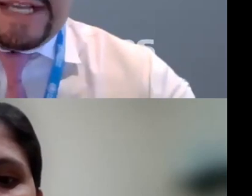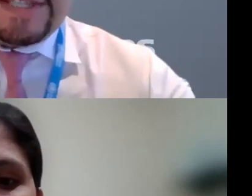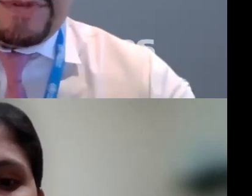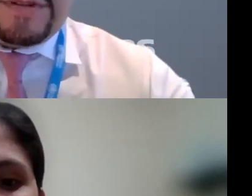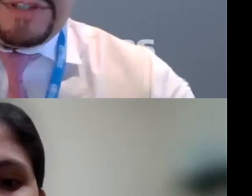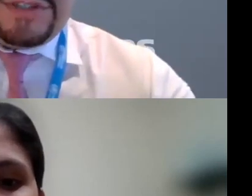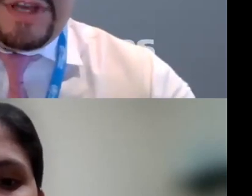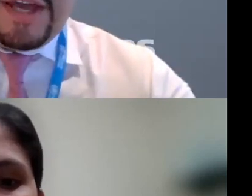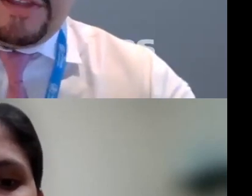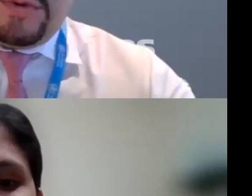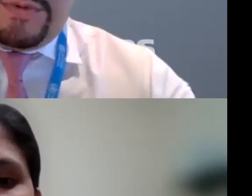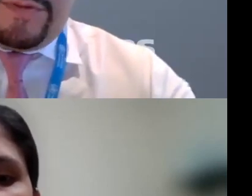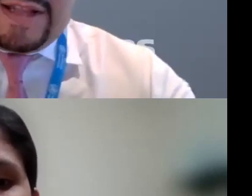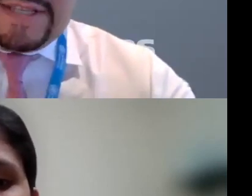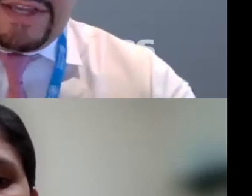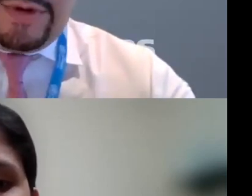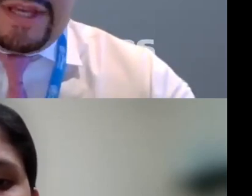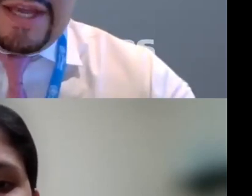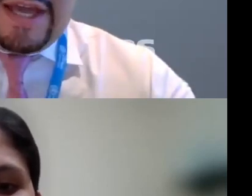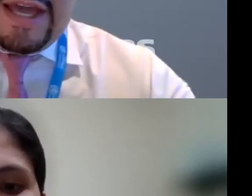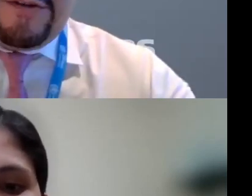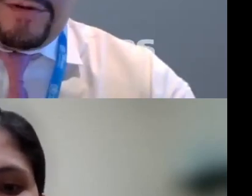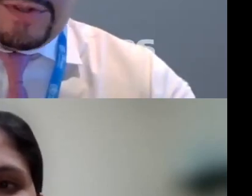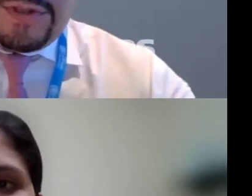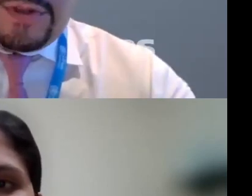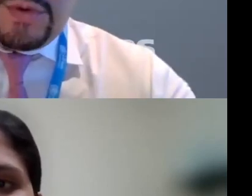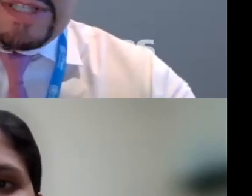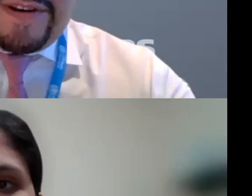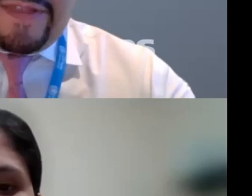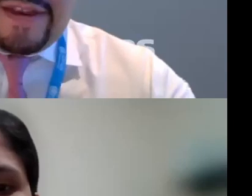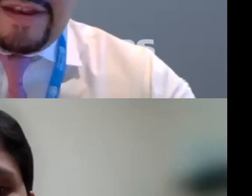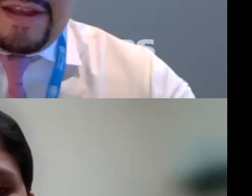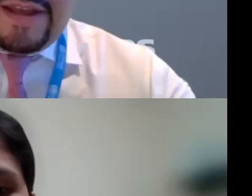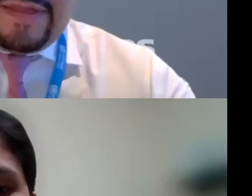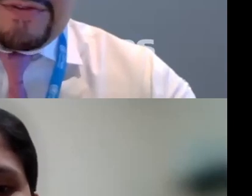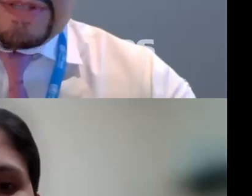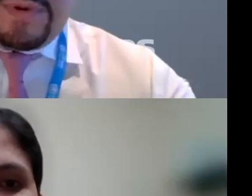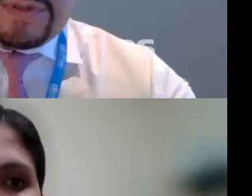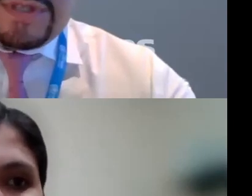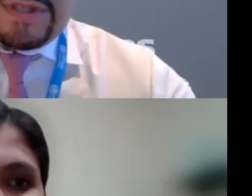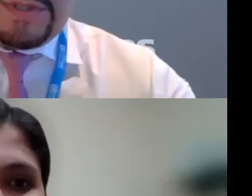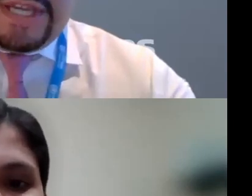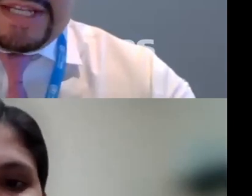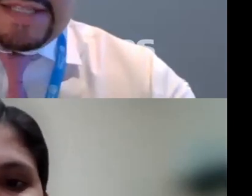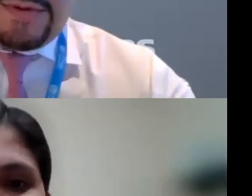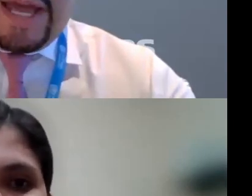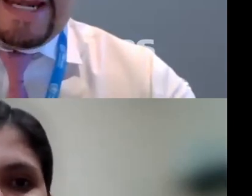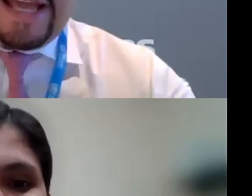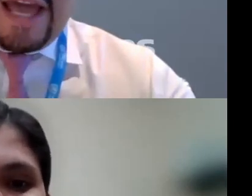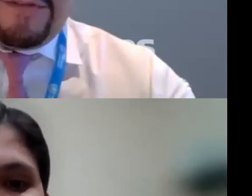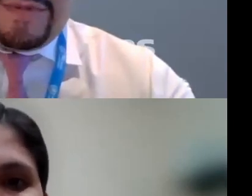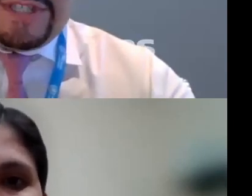to disaster risk reduction, to improve health security, and of course, to strengthen the response to cities